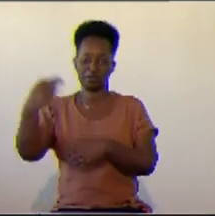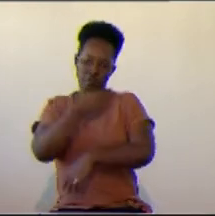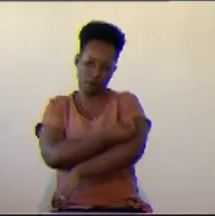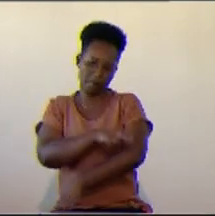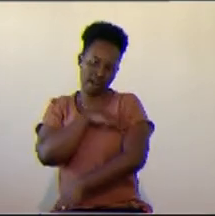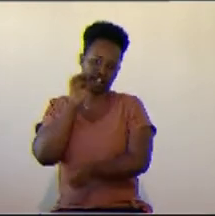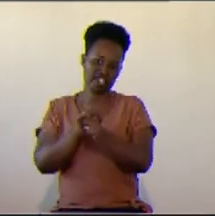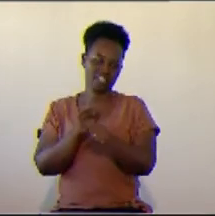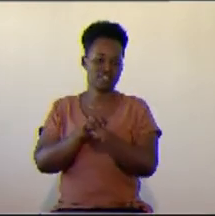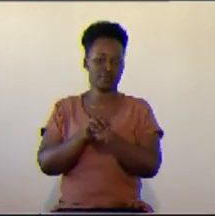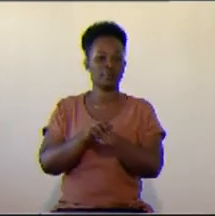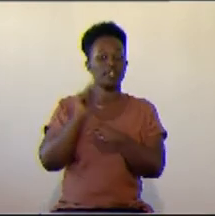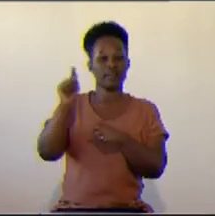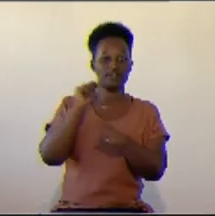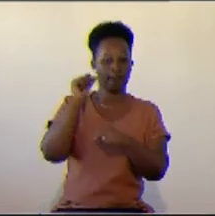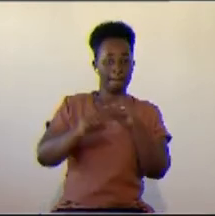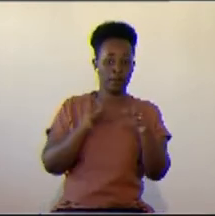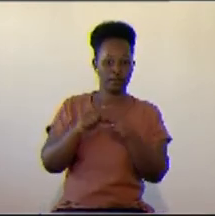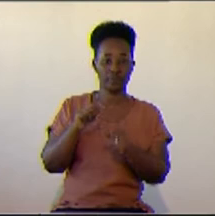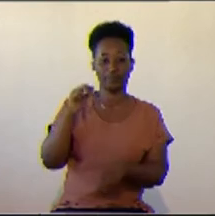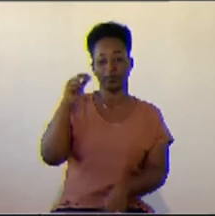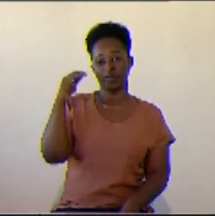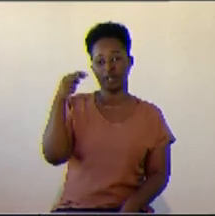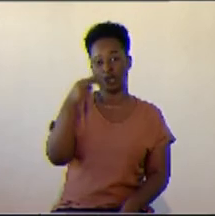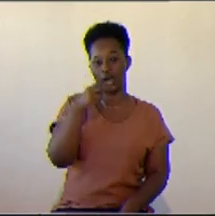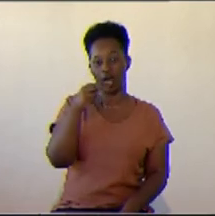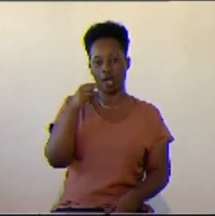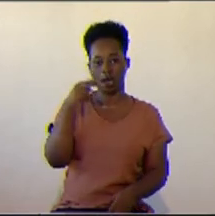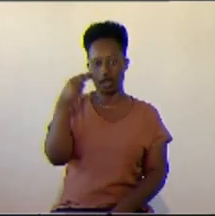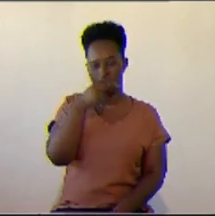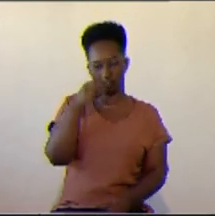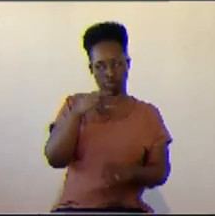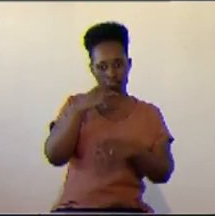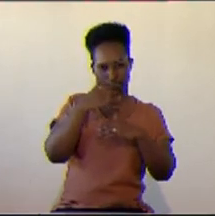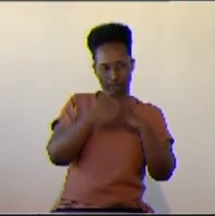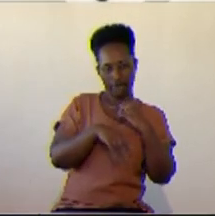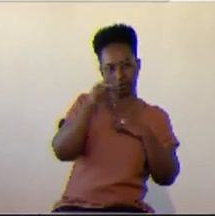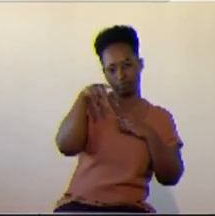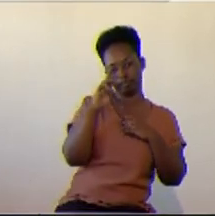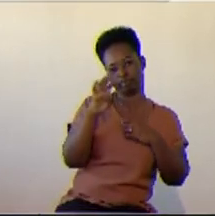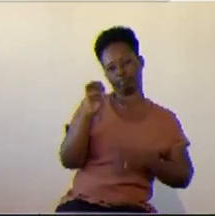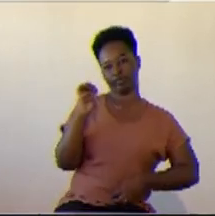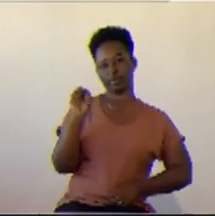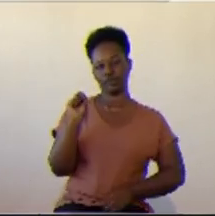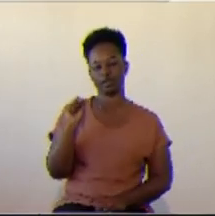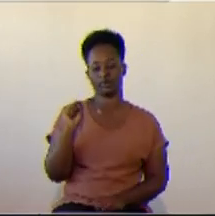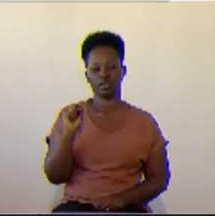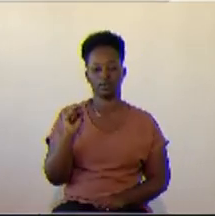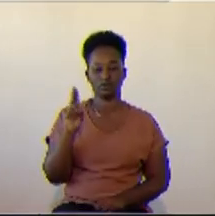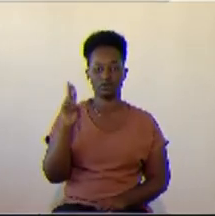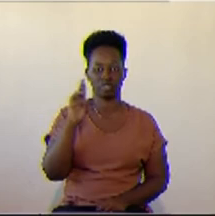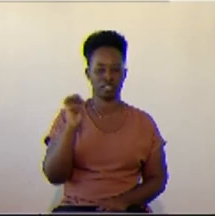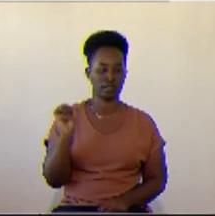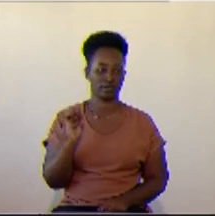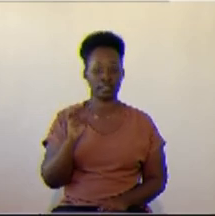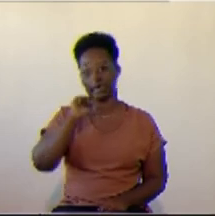regularly. So that is about blood pressure. Let's go to the next item. The next one,